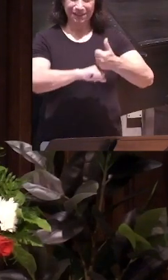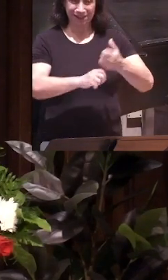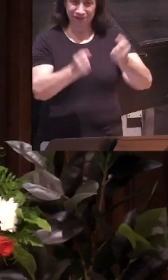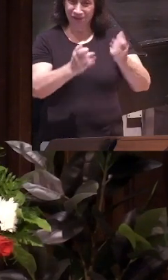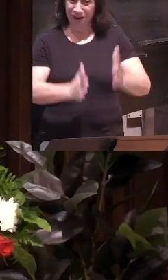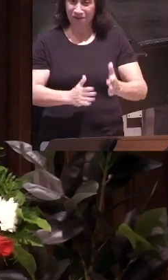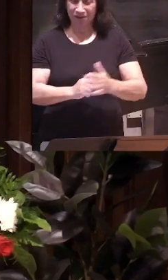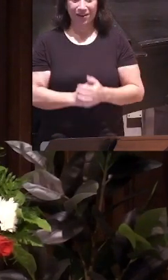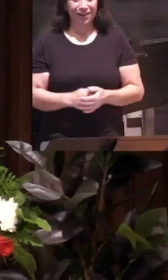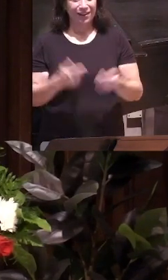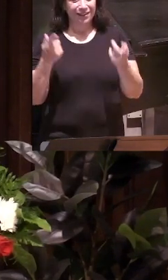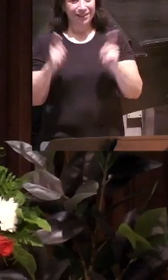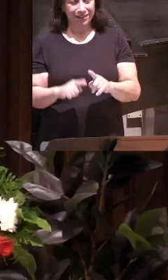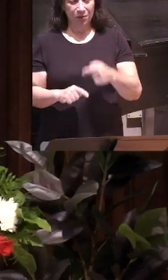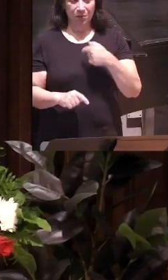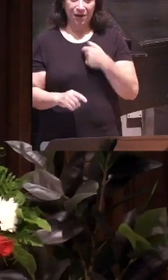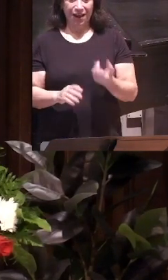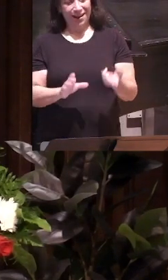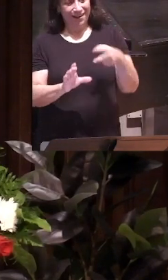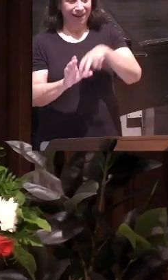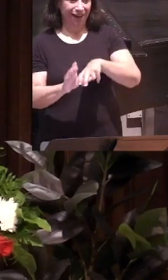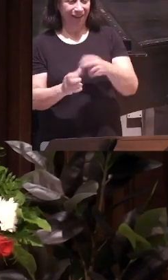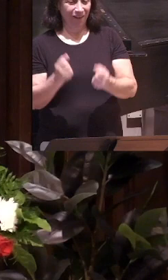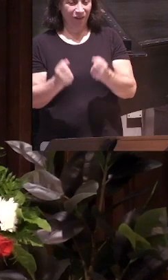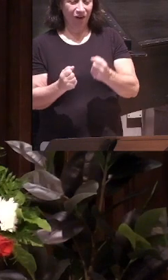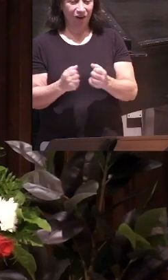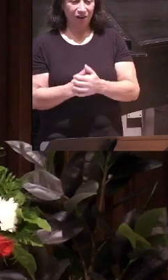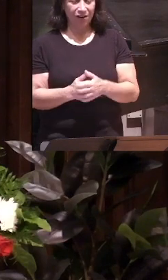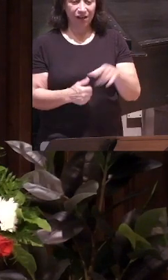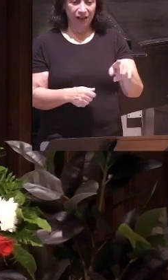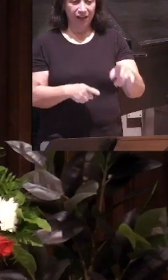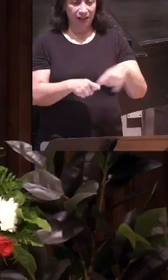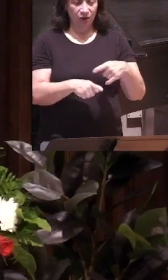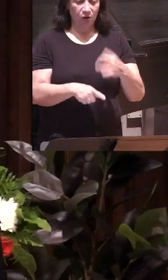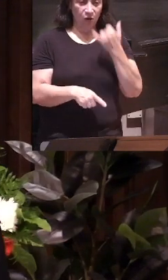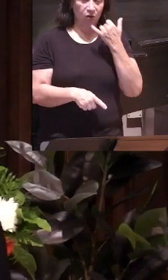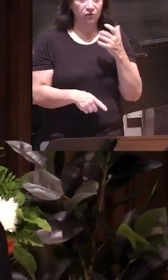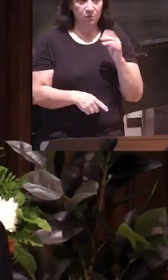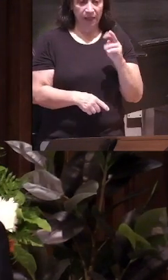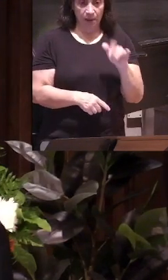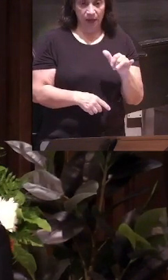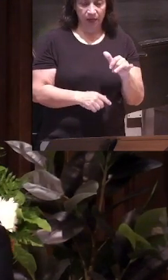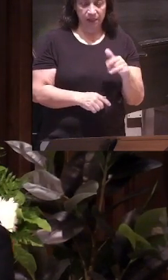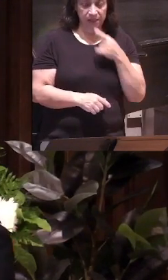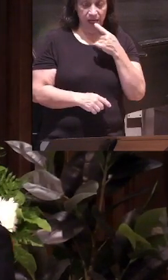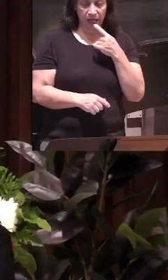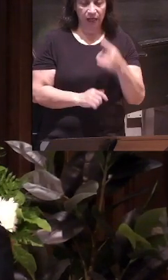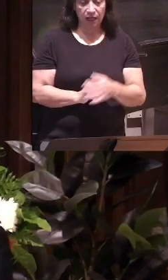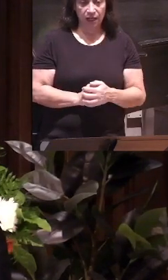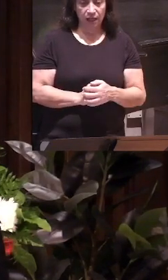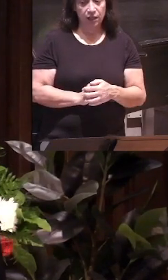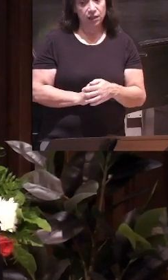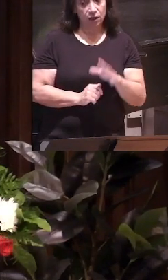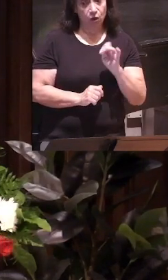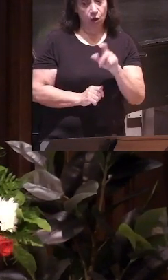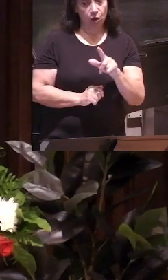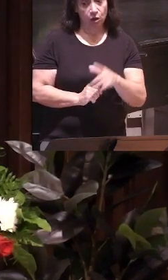And as soon as I got into his car, he got a call from Tammy saying,